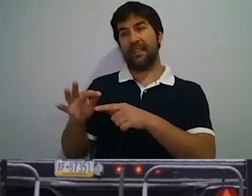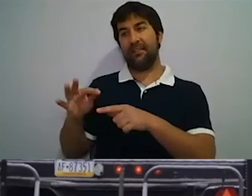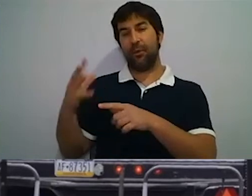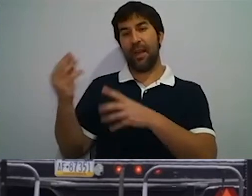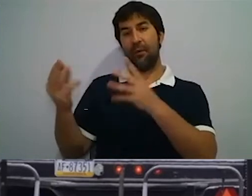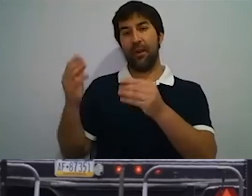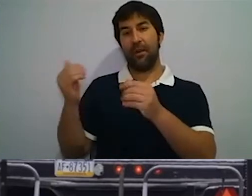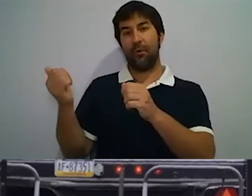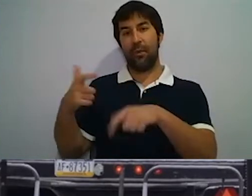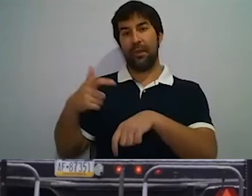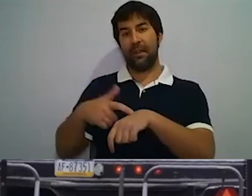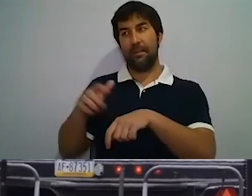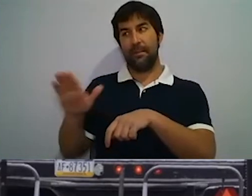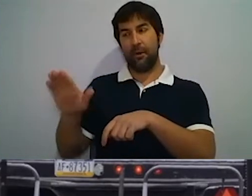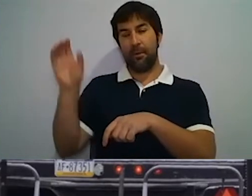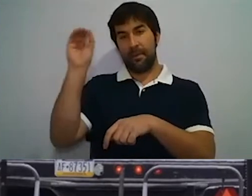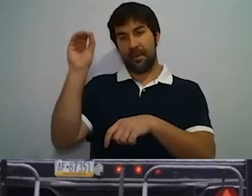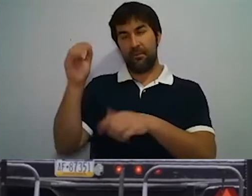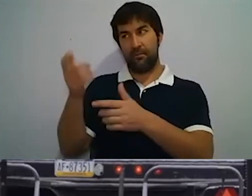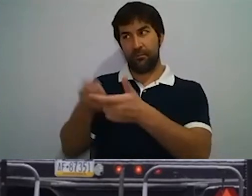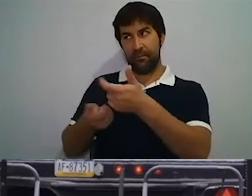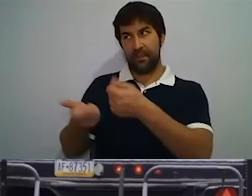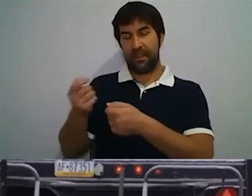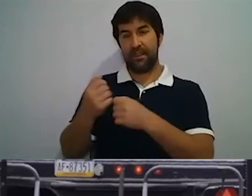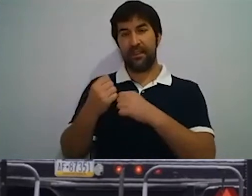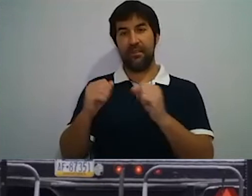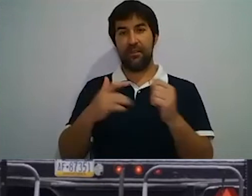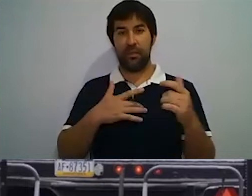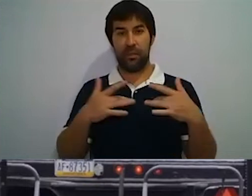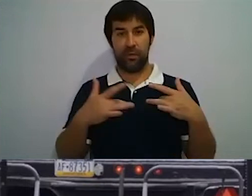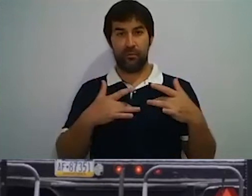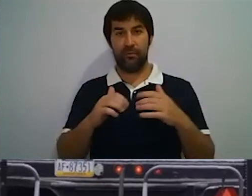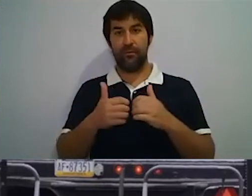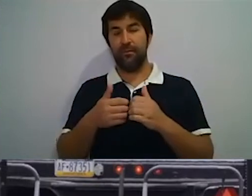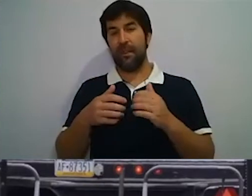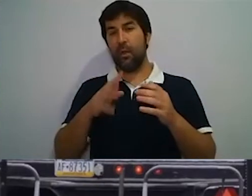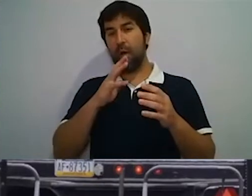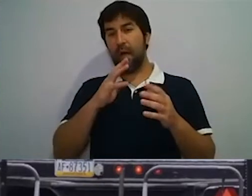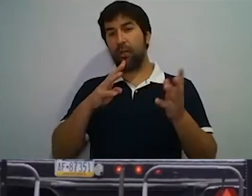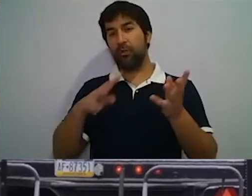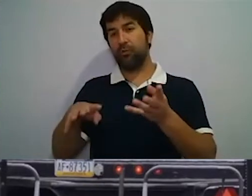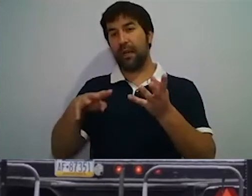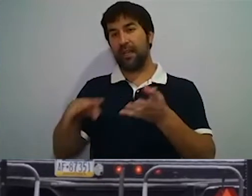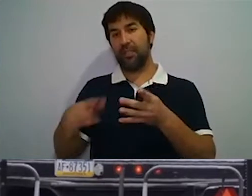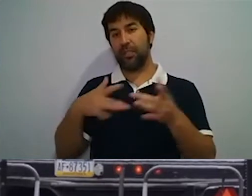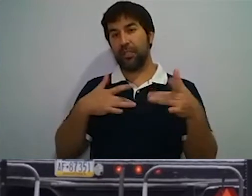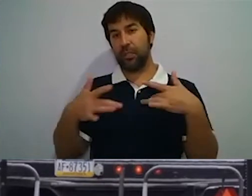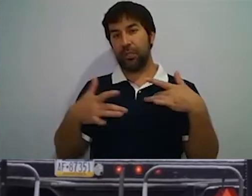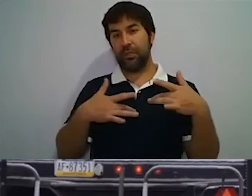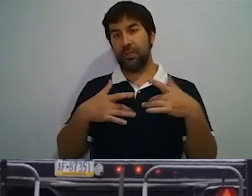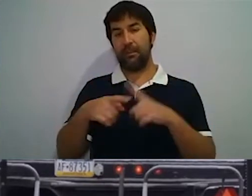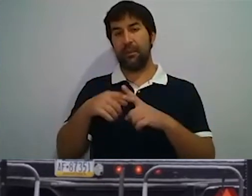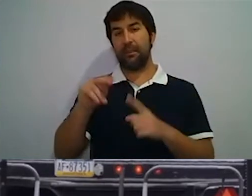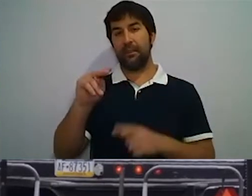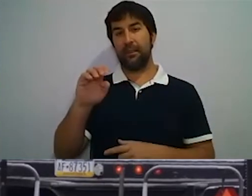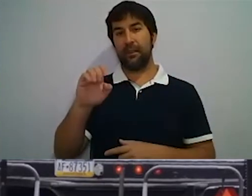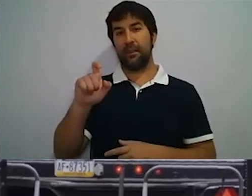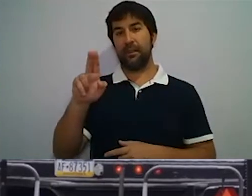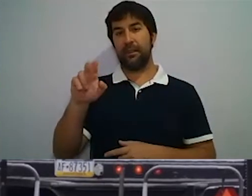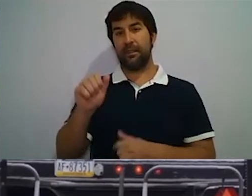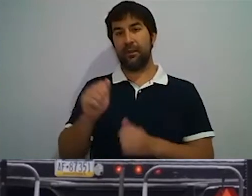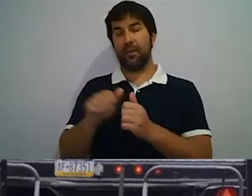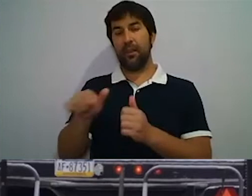bridges. And we're getting better about understanding those small span bridges that we have, those that are less than 20 feet in distance. We